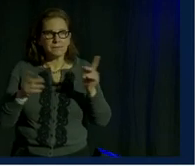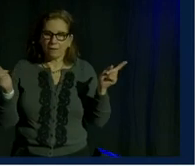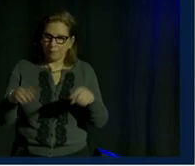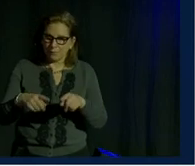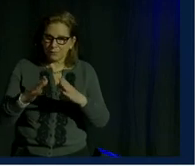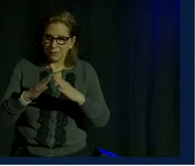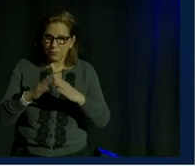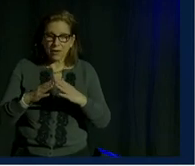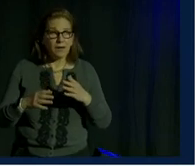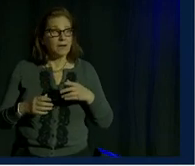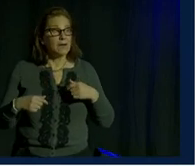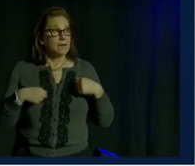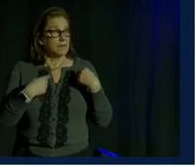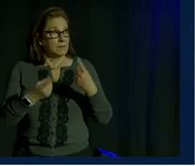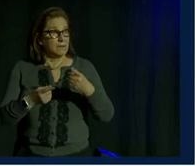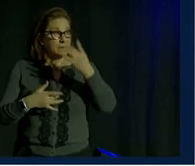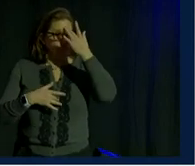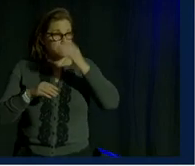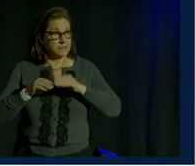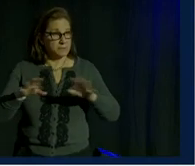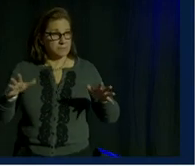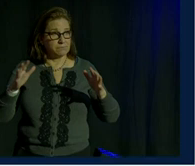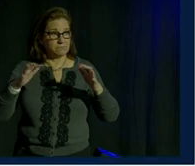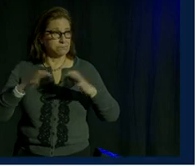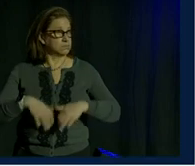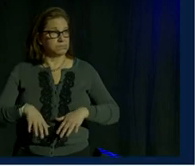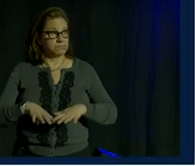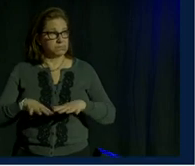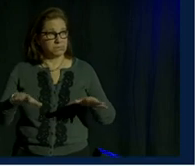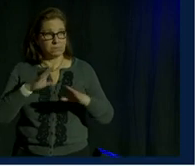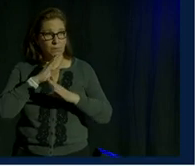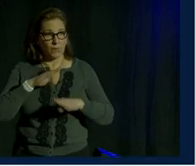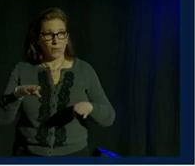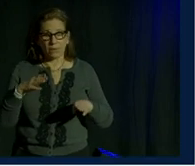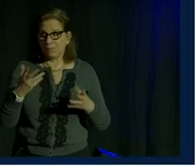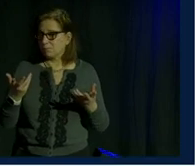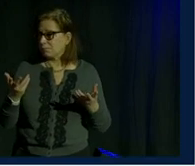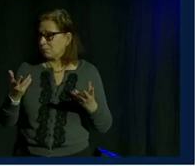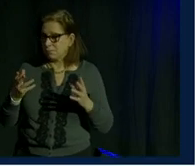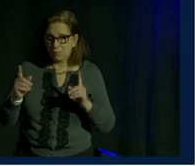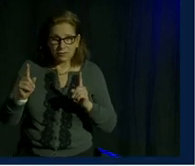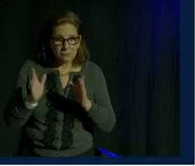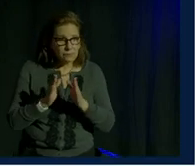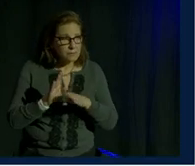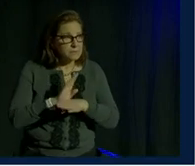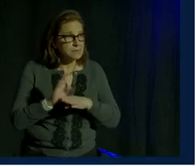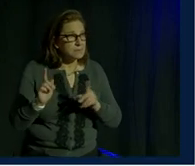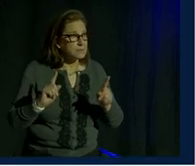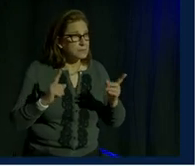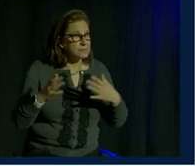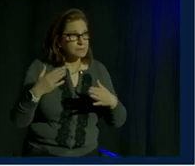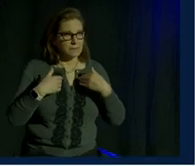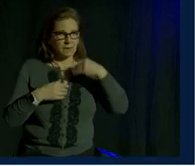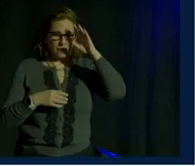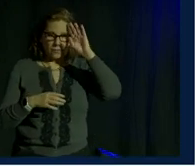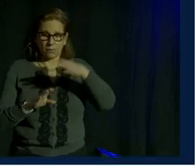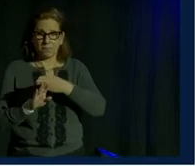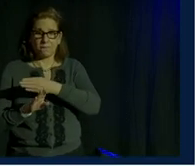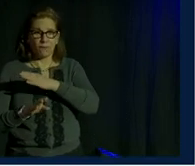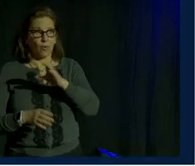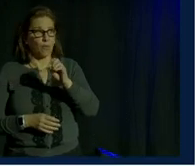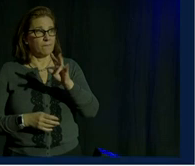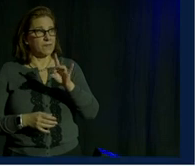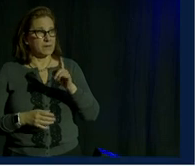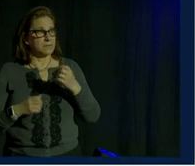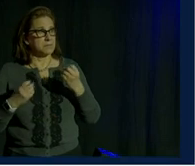Throughout our pandemic response, we have been especially attuned to the needs of small businesses. We know that before COVID, many struggled with the